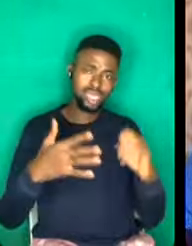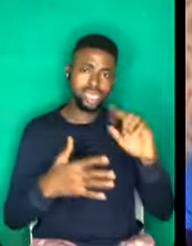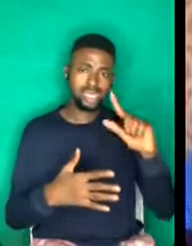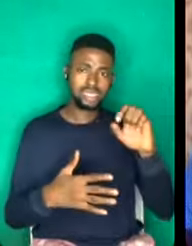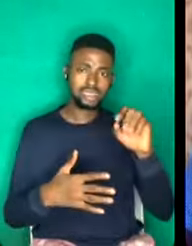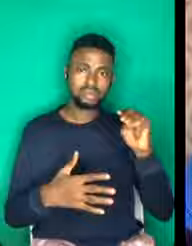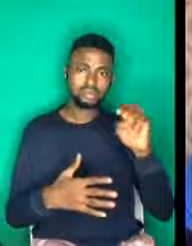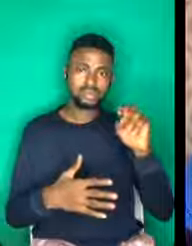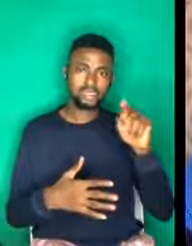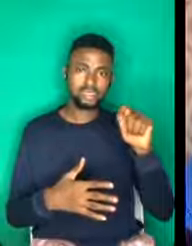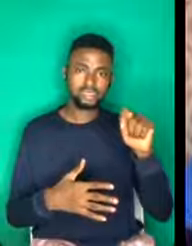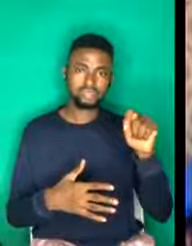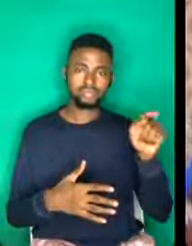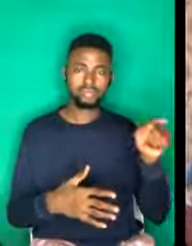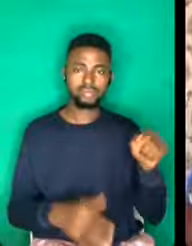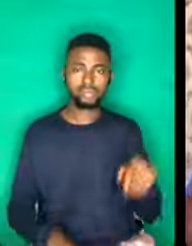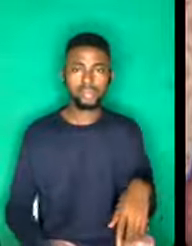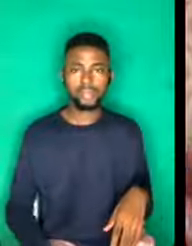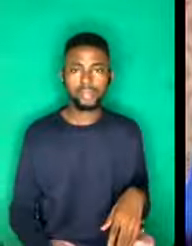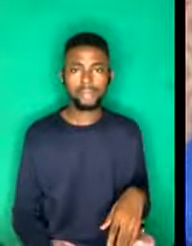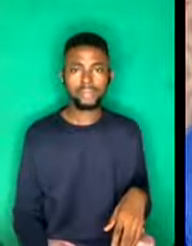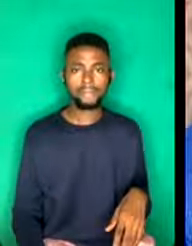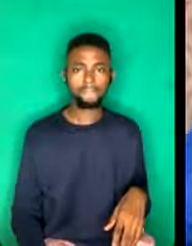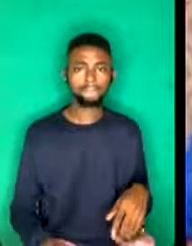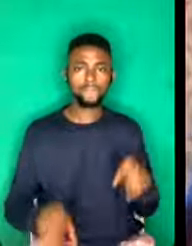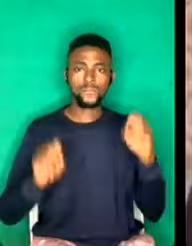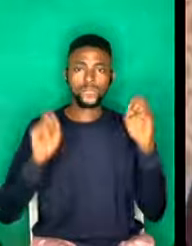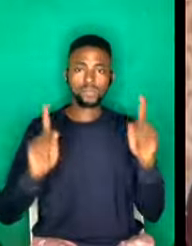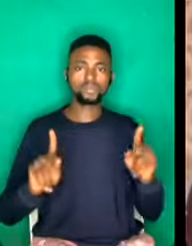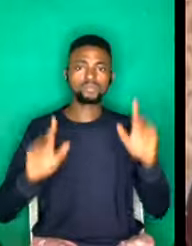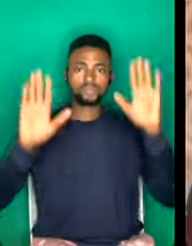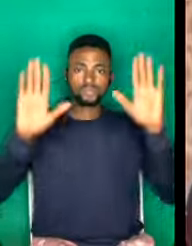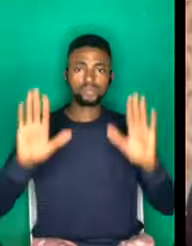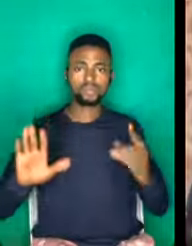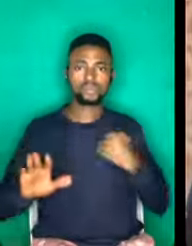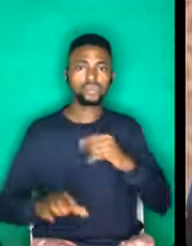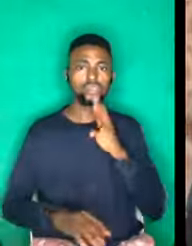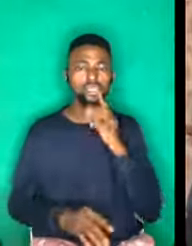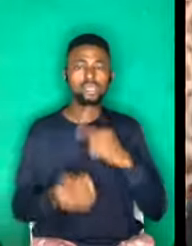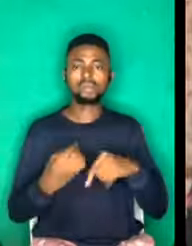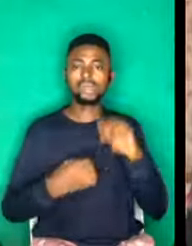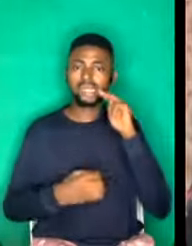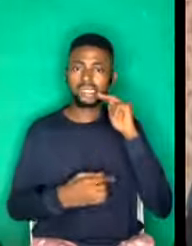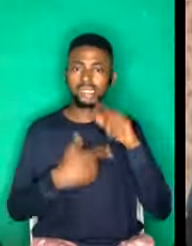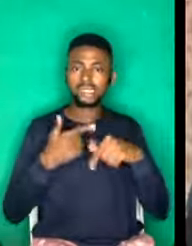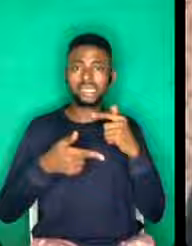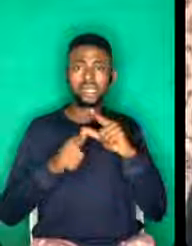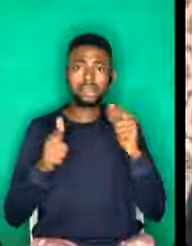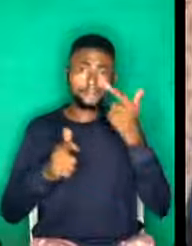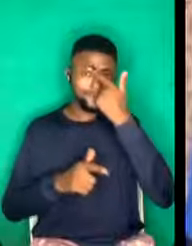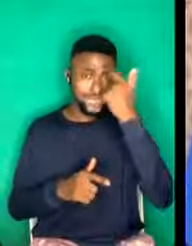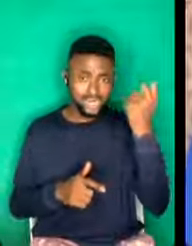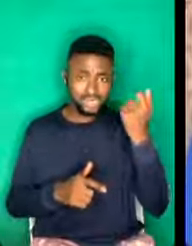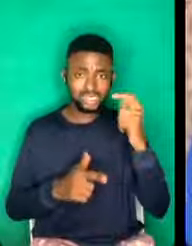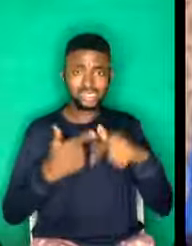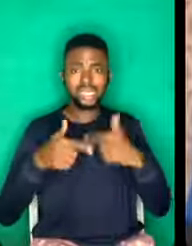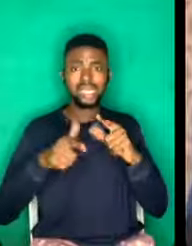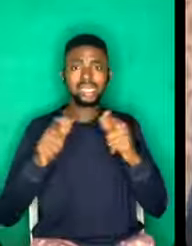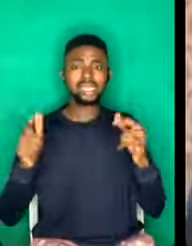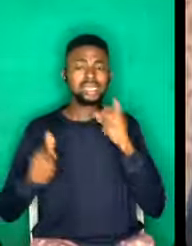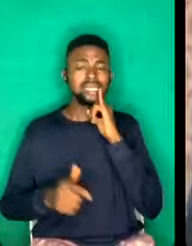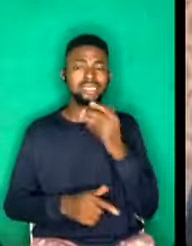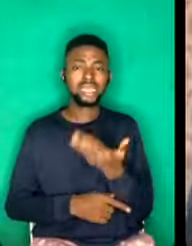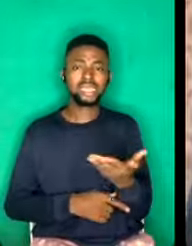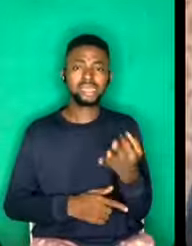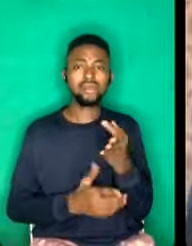Okay. We are talking about Nigerian Sign Language because sign language is a thing of rights. It's